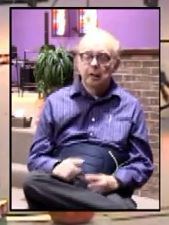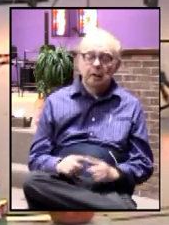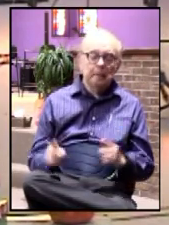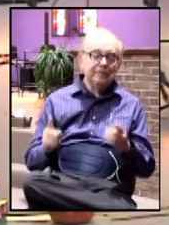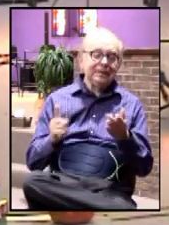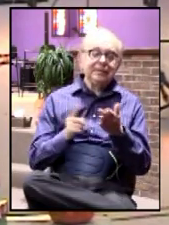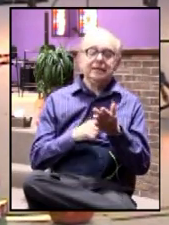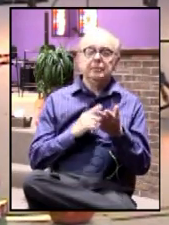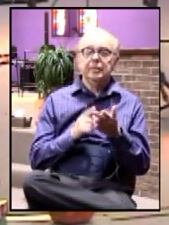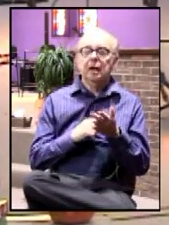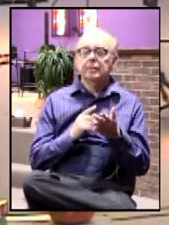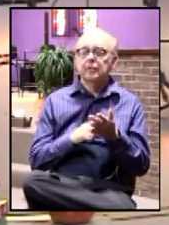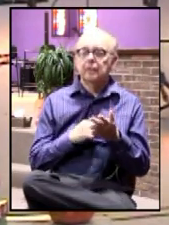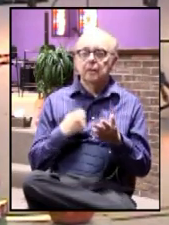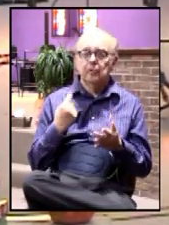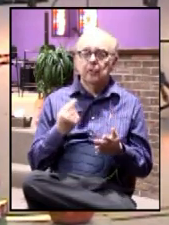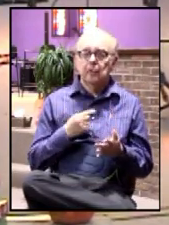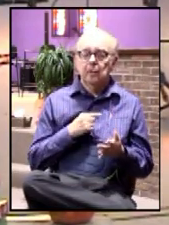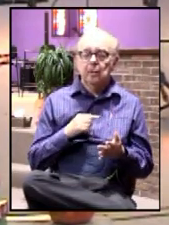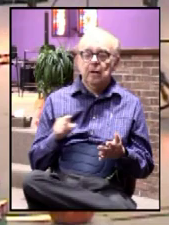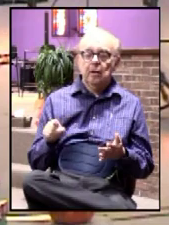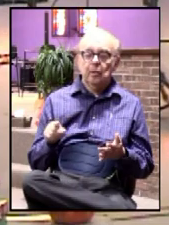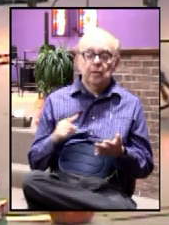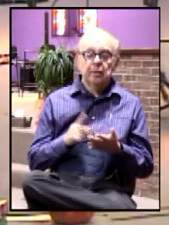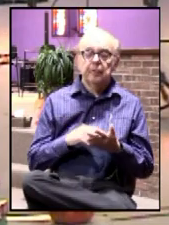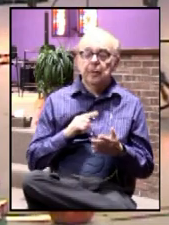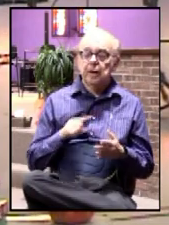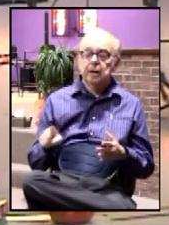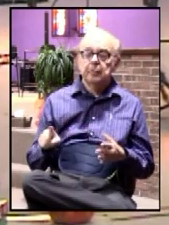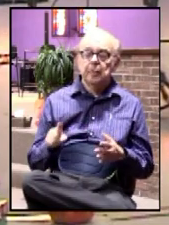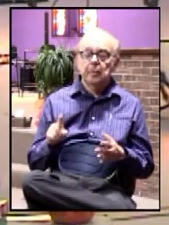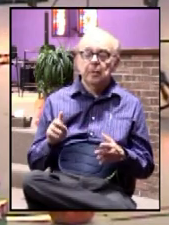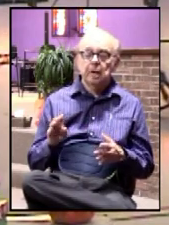But sometimes they can be real easy.